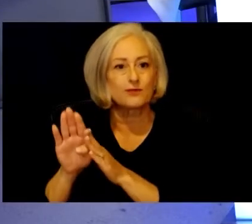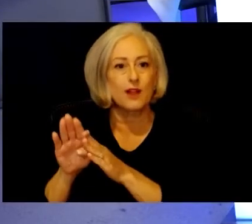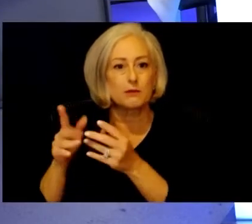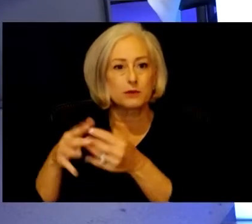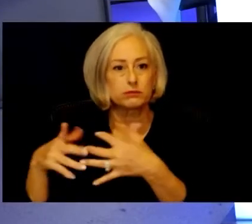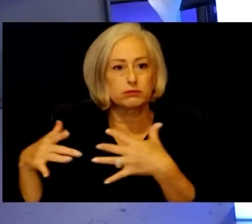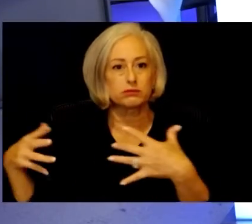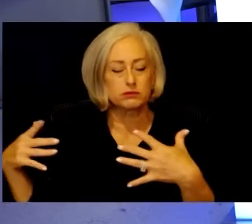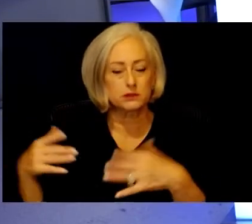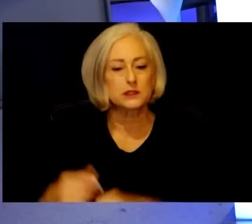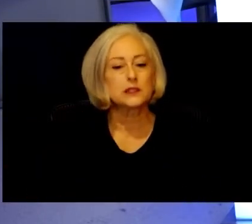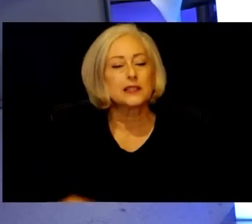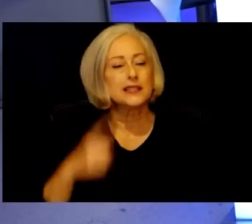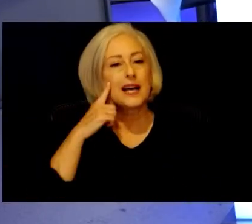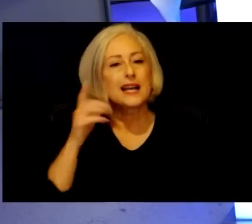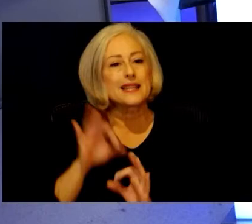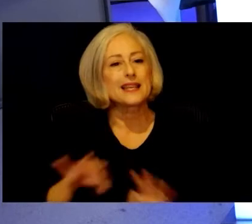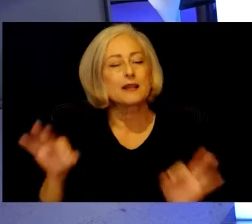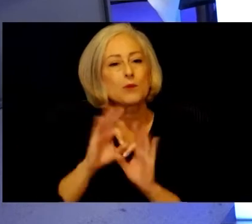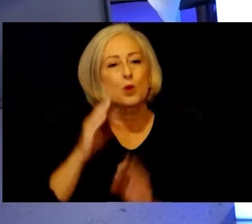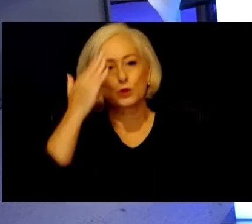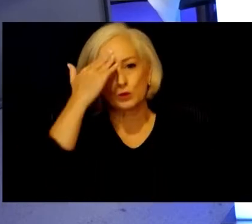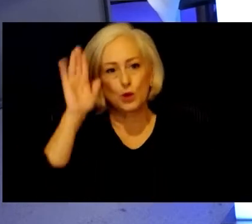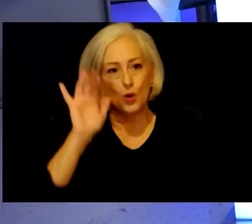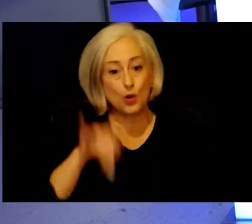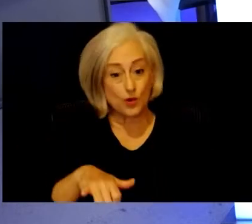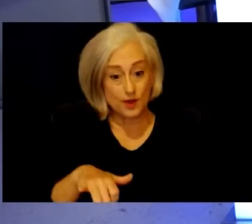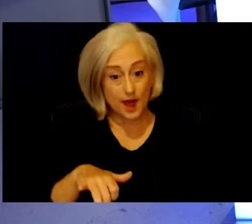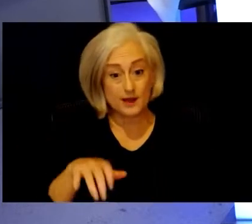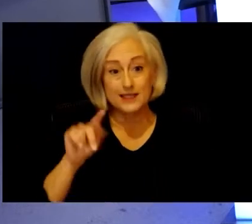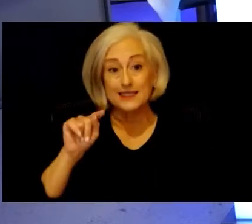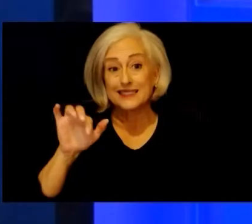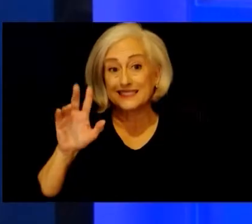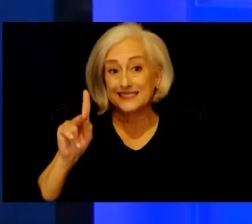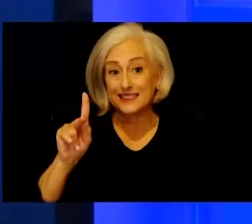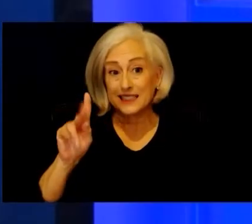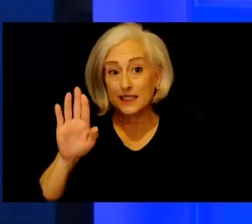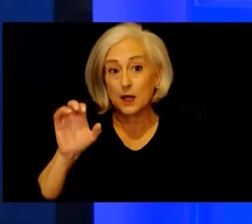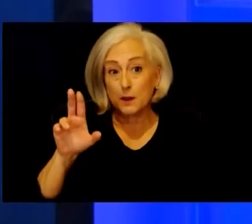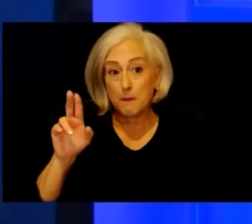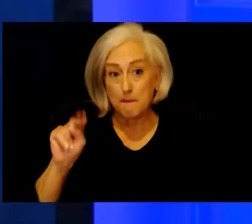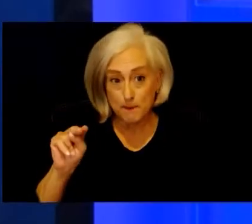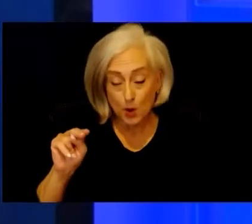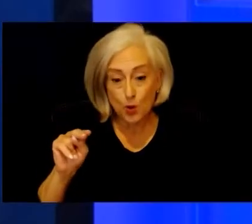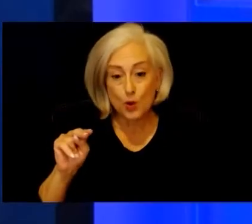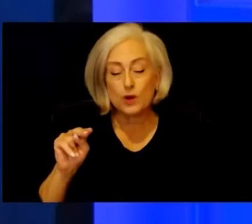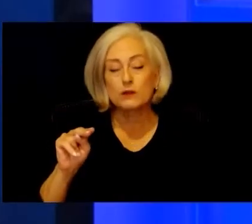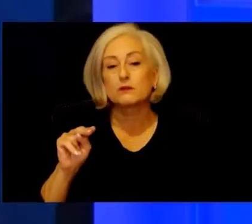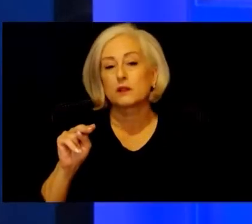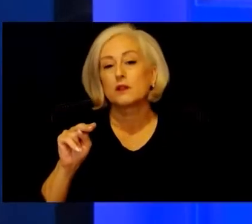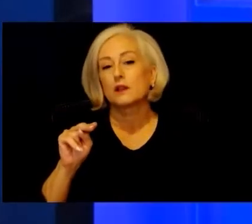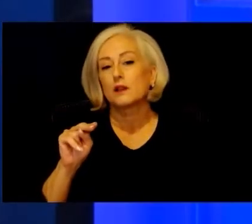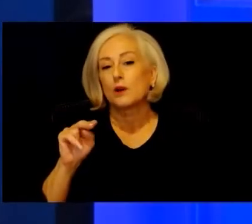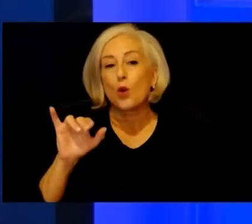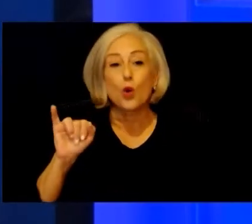think it's important to note that with the tick-borne bacteria that we see here, like Rocky Mountain spotted fever or Ehrlichia, the one saving grace is that we